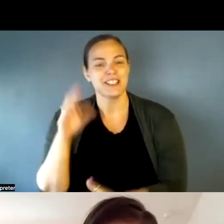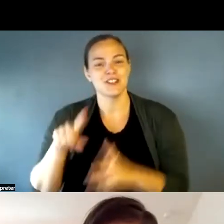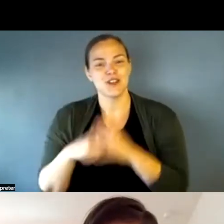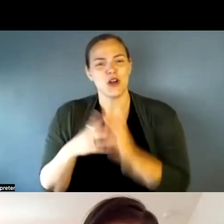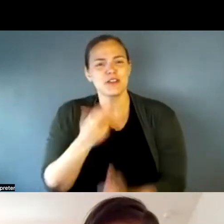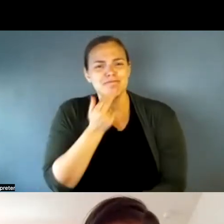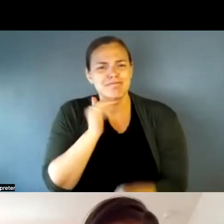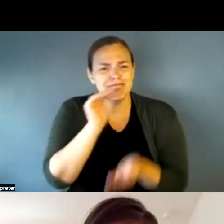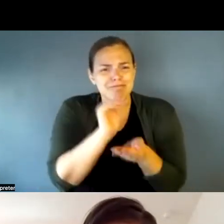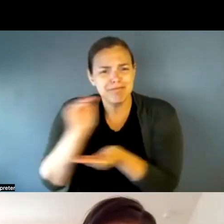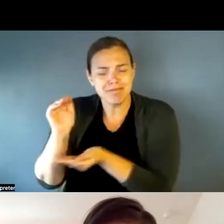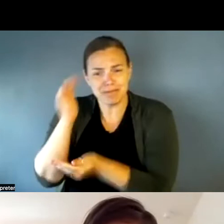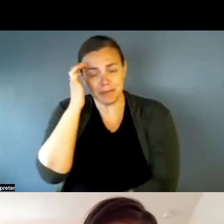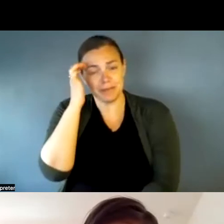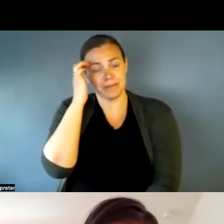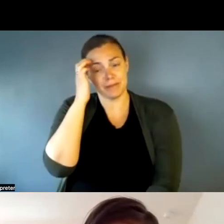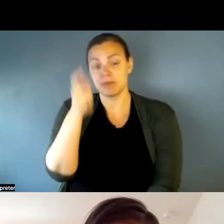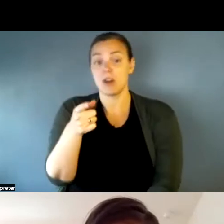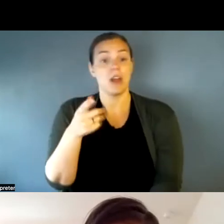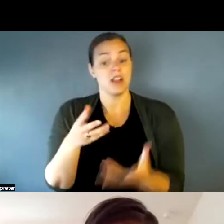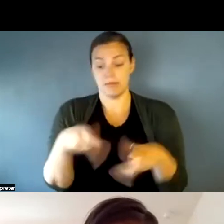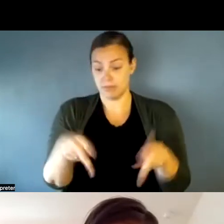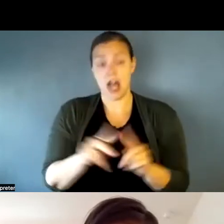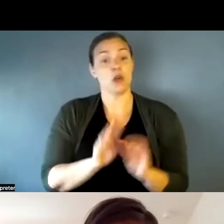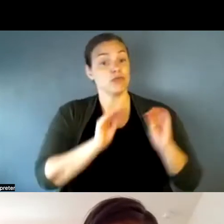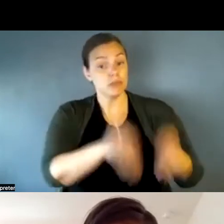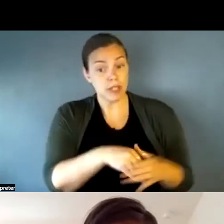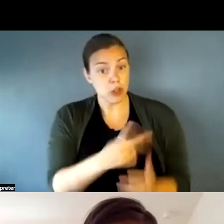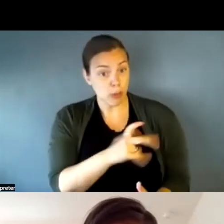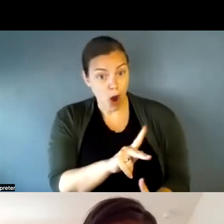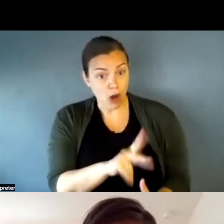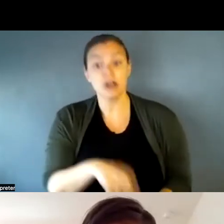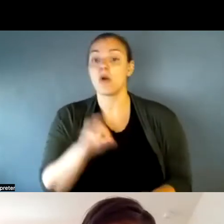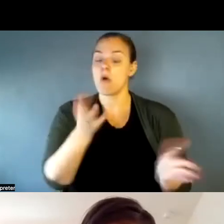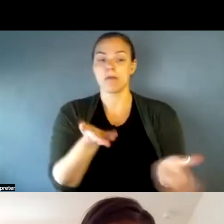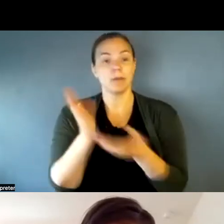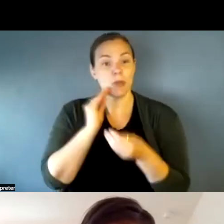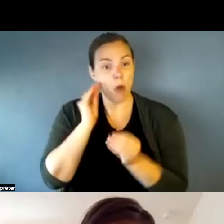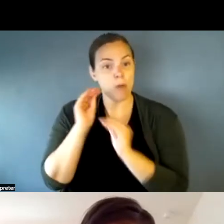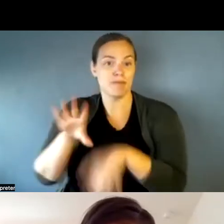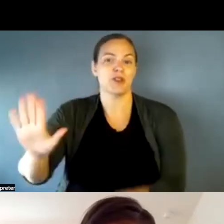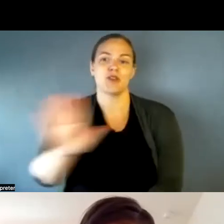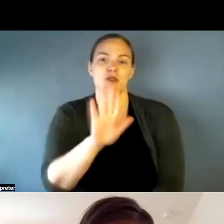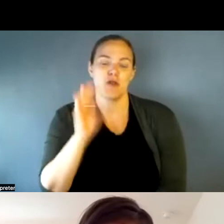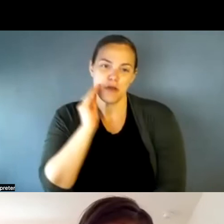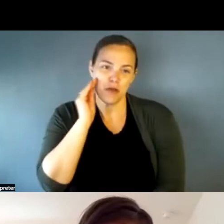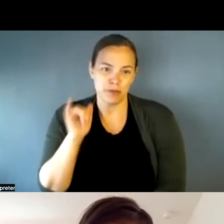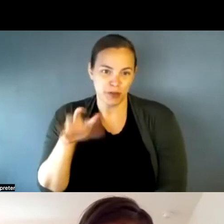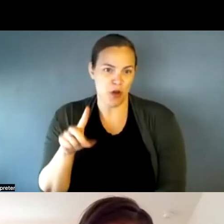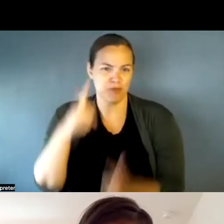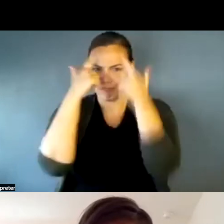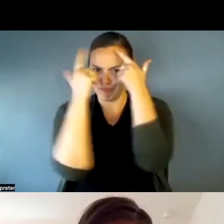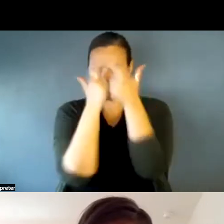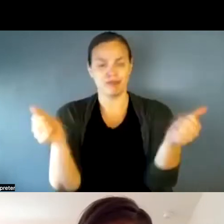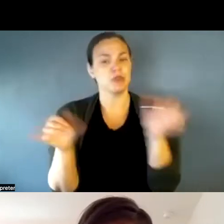you can either plant them right there in the park, or take them home and plant them in your yard if you